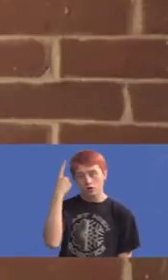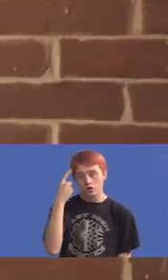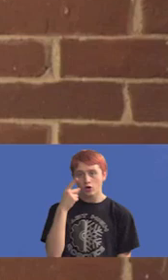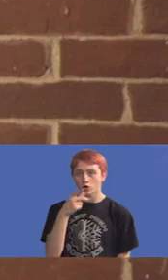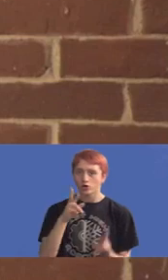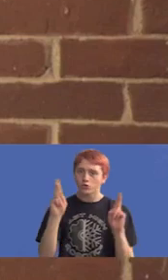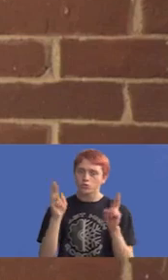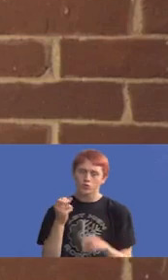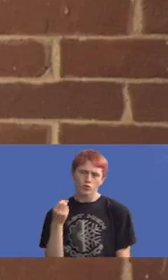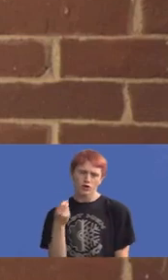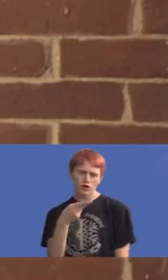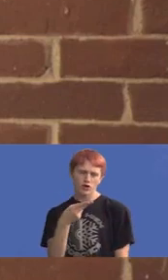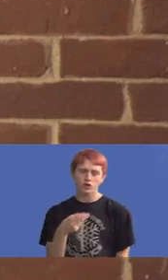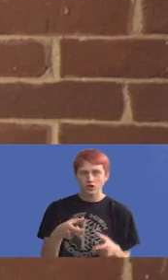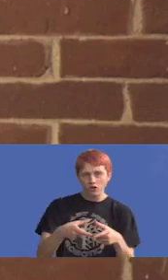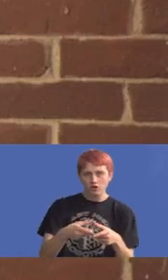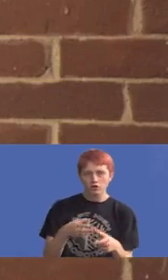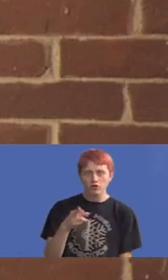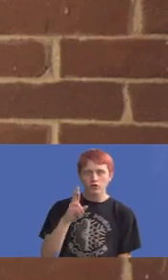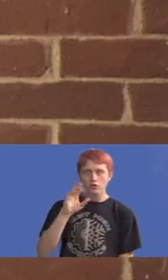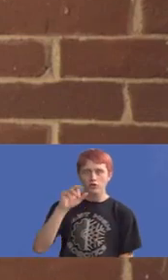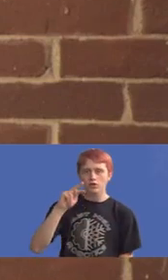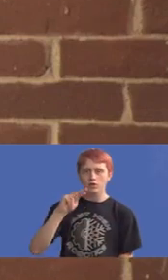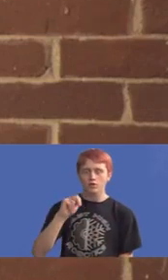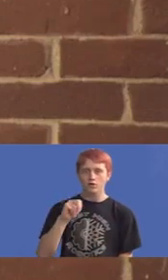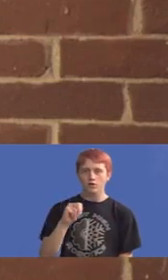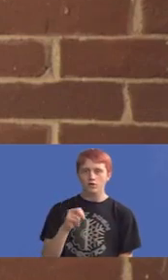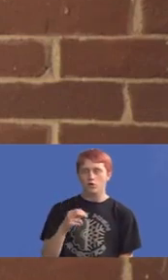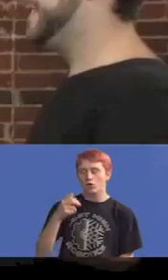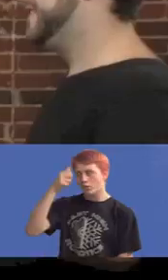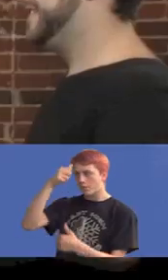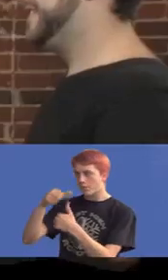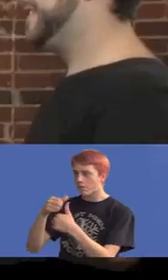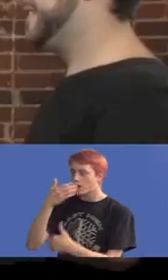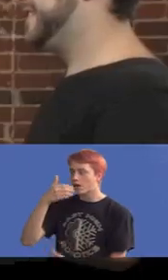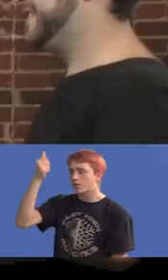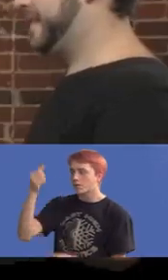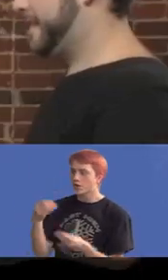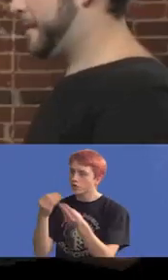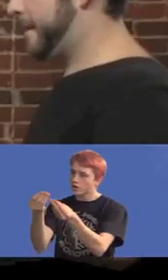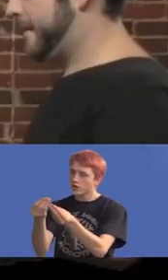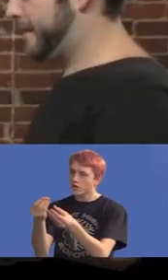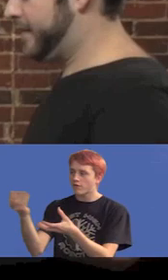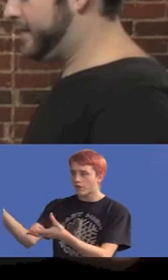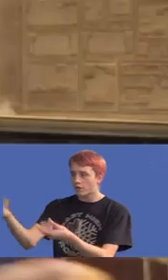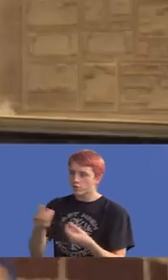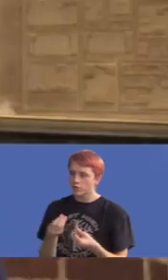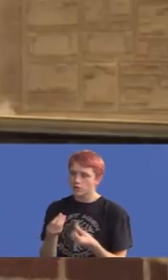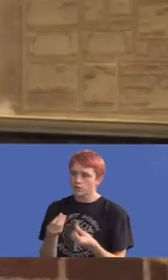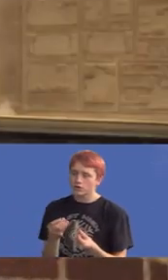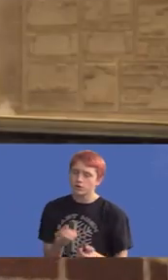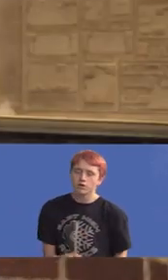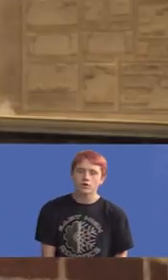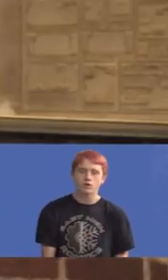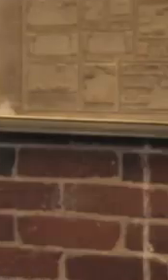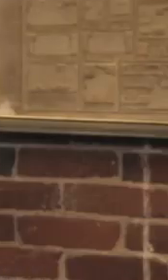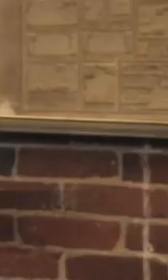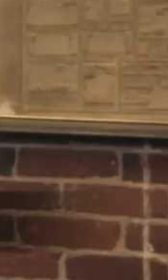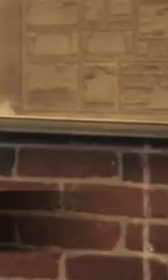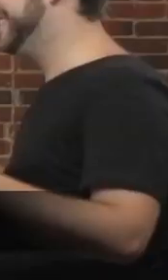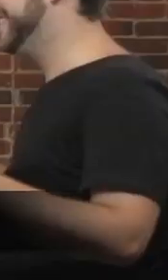think? You ready to toss your donut in the ring? Remember, it's better to give than to